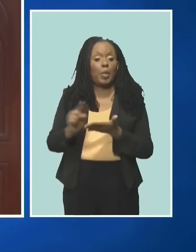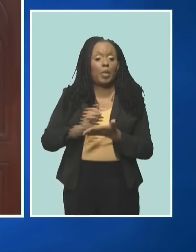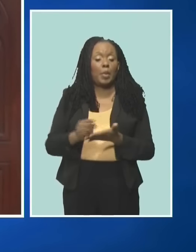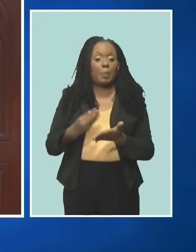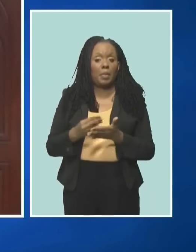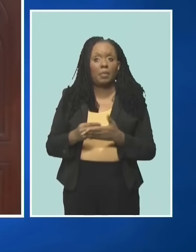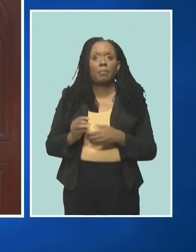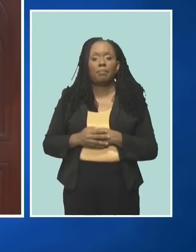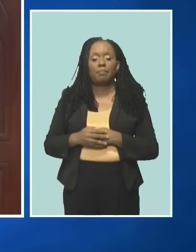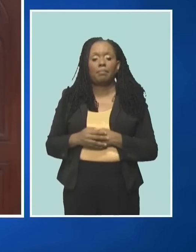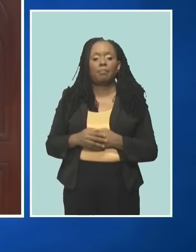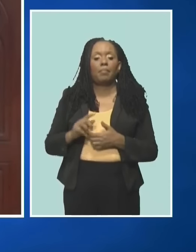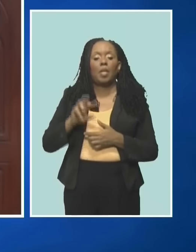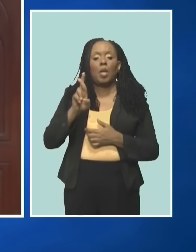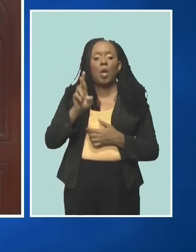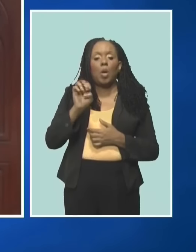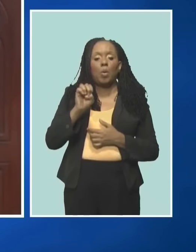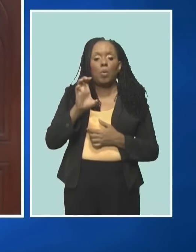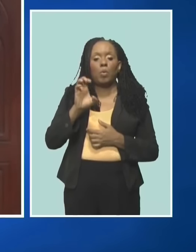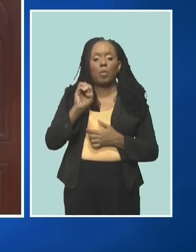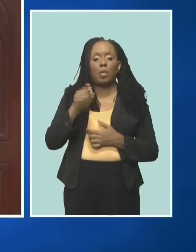Receptionists in an A-class establishment,